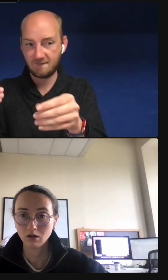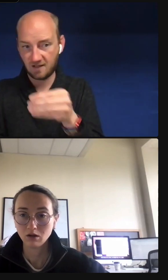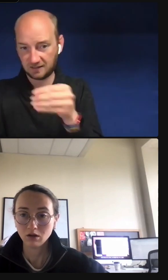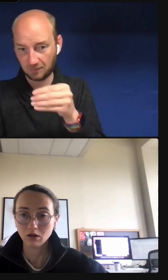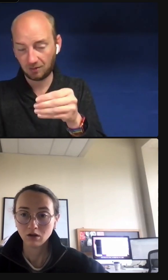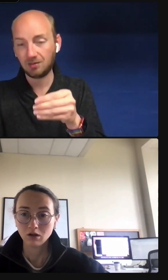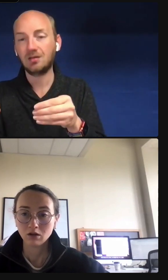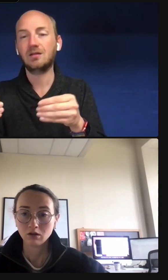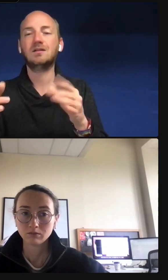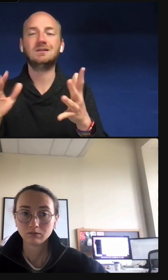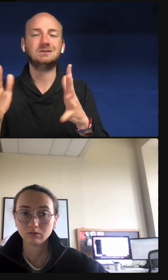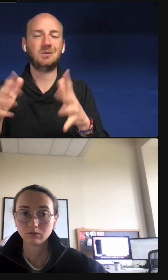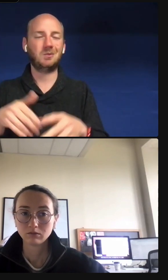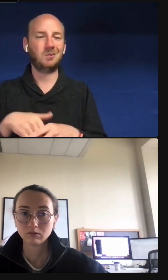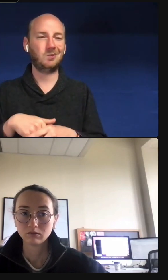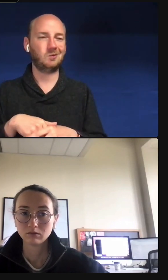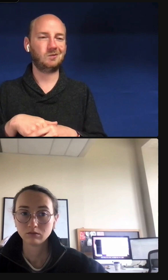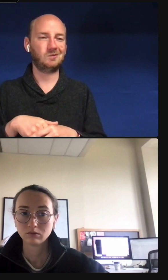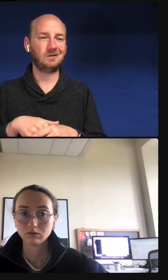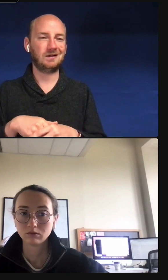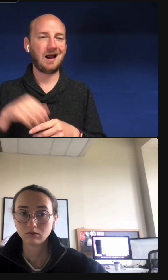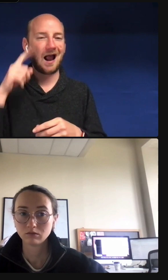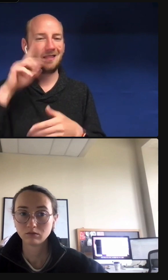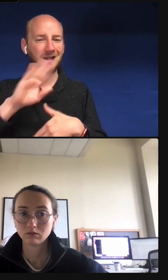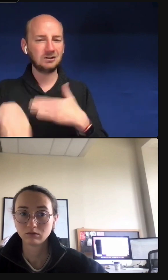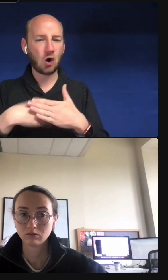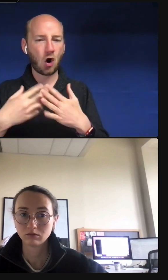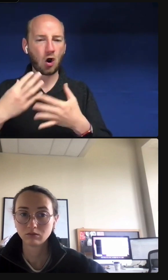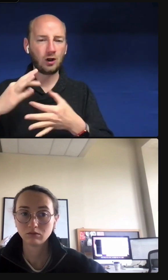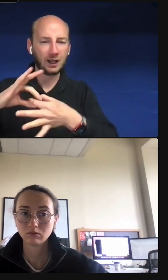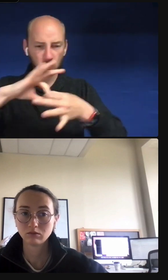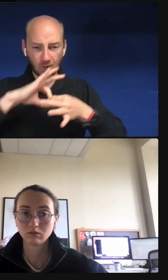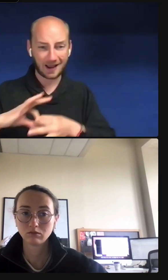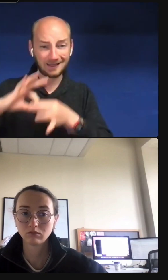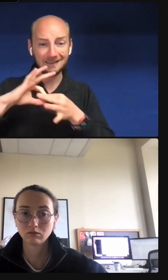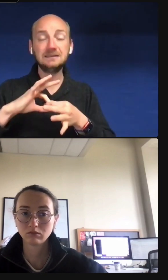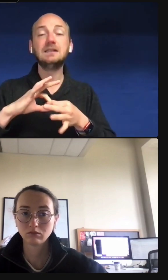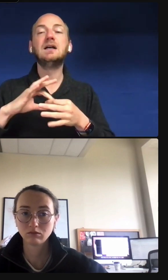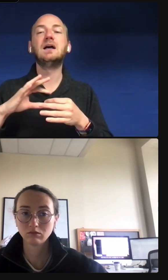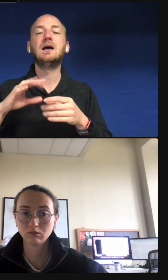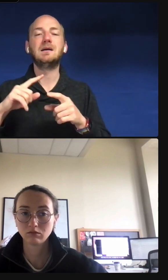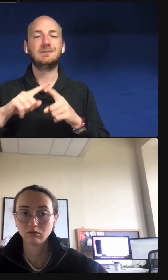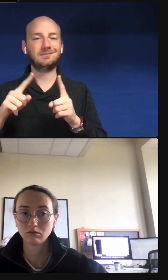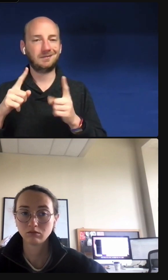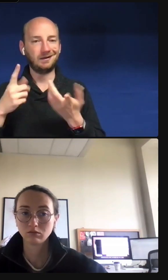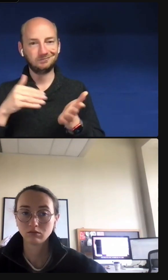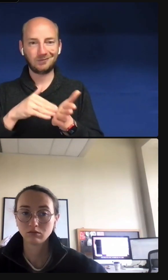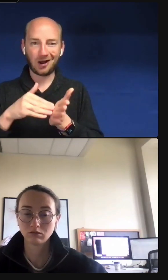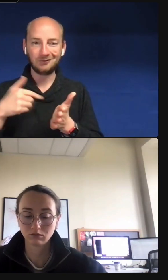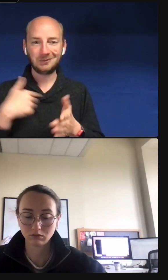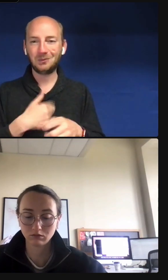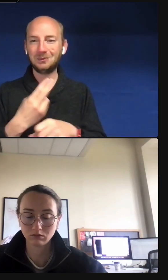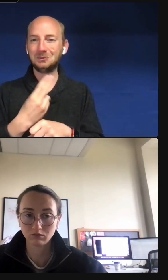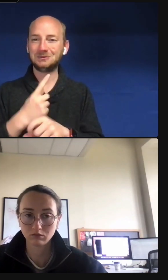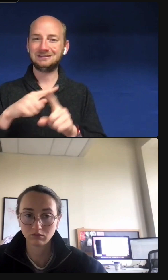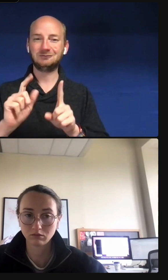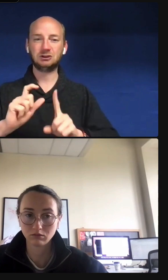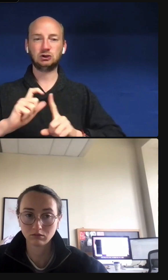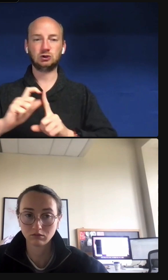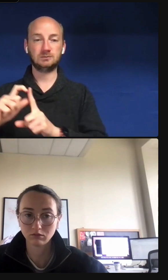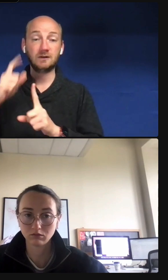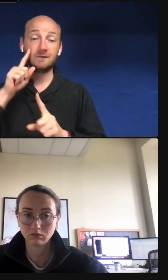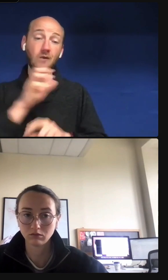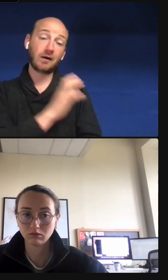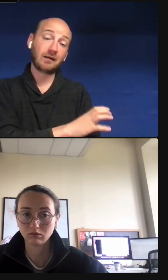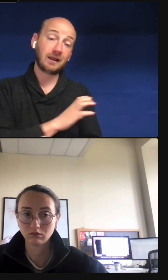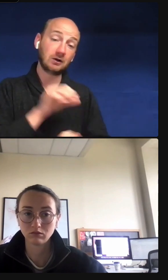And sometimes I think it's just that we use different terminologies in these different fields. Like in the clinical sciences, we talk about things a